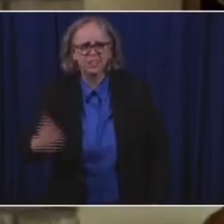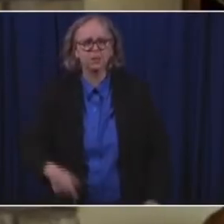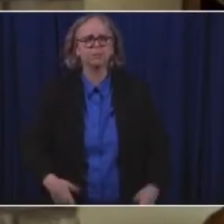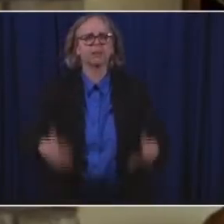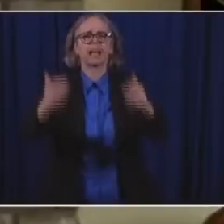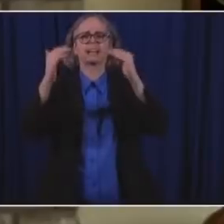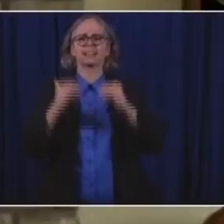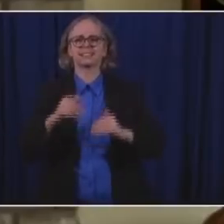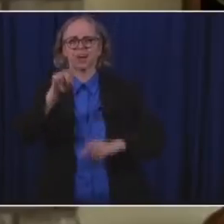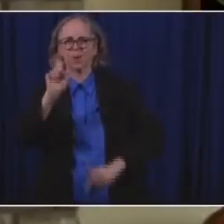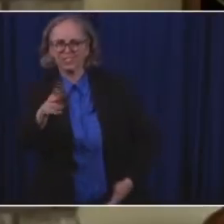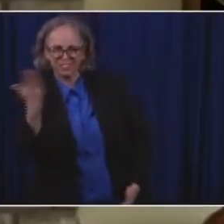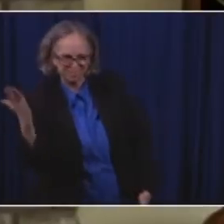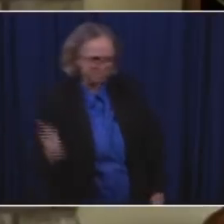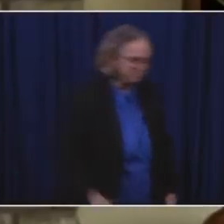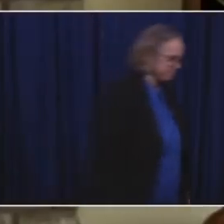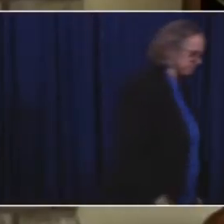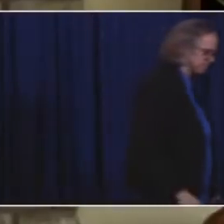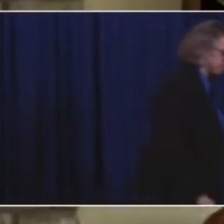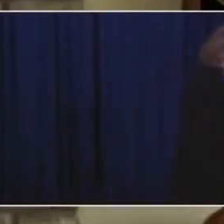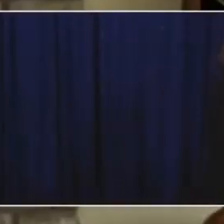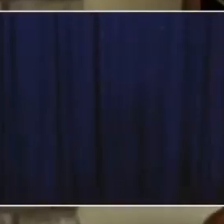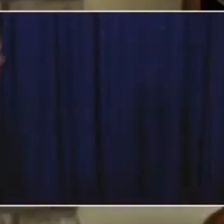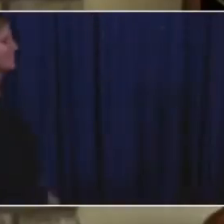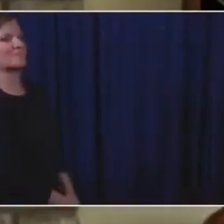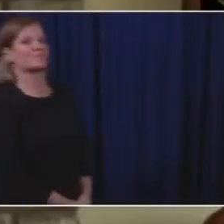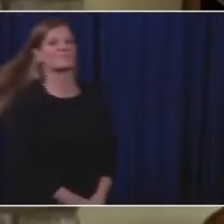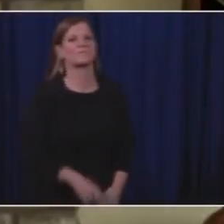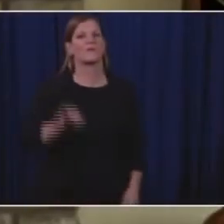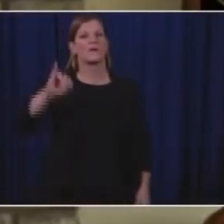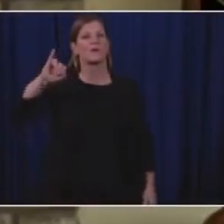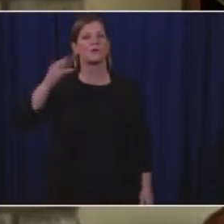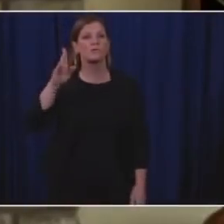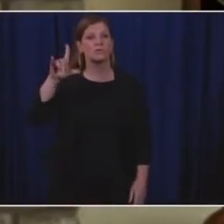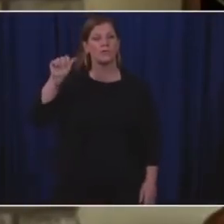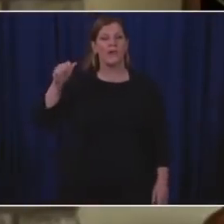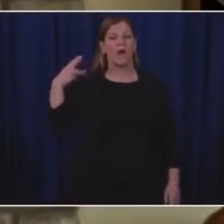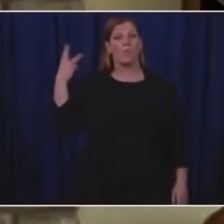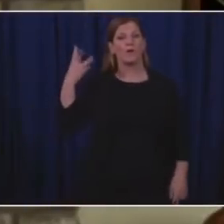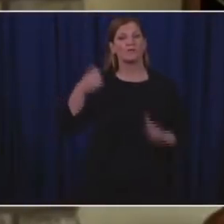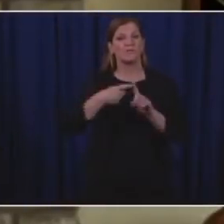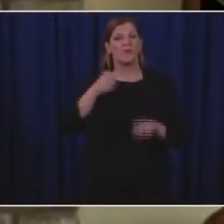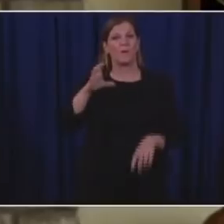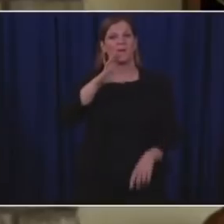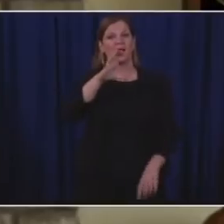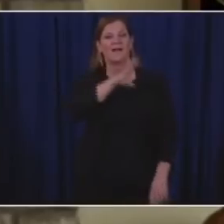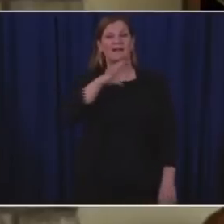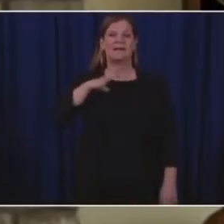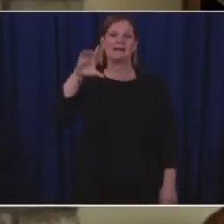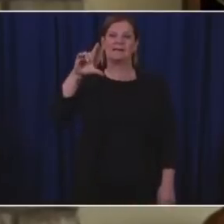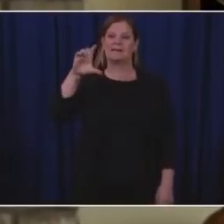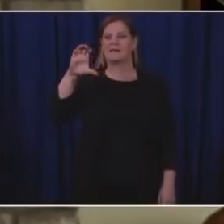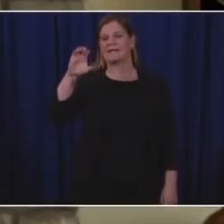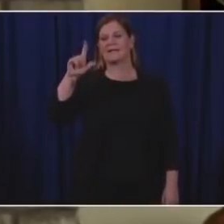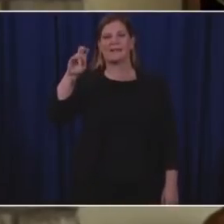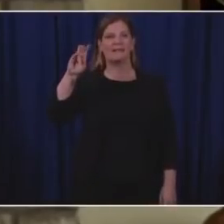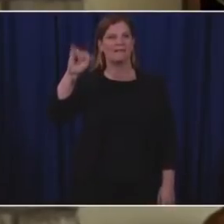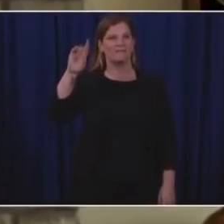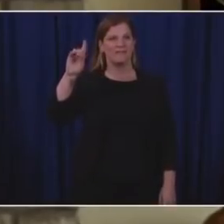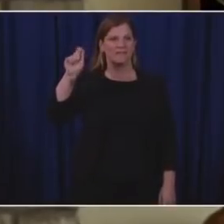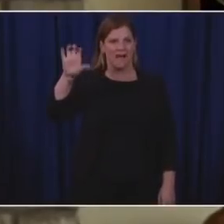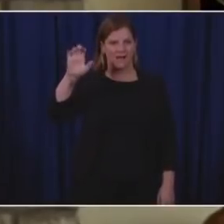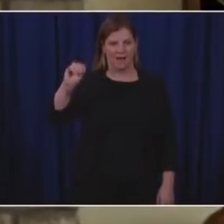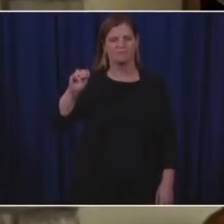is from Julie Washington at cleveland.com. Hello, Governor. Can you hear me? I can indeed. Thank you. Excellent.